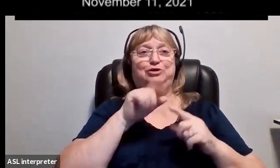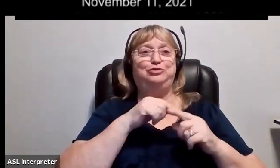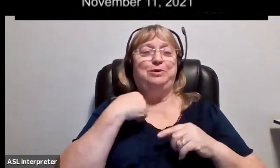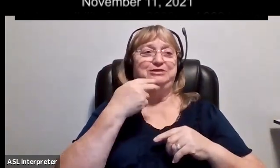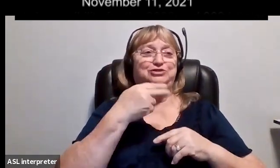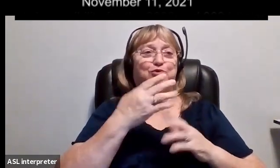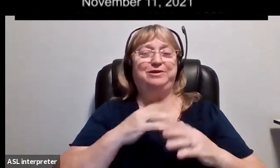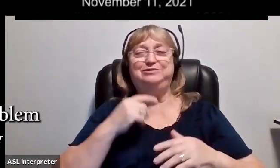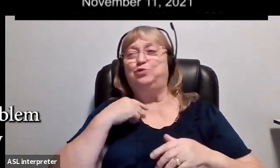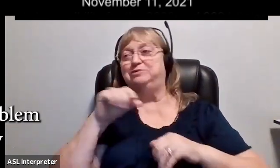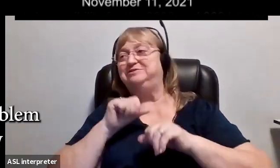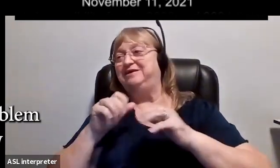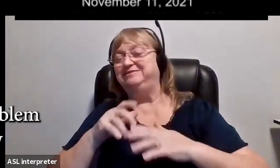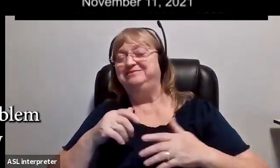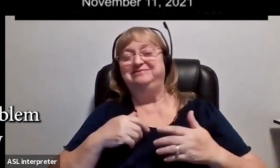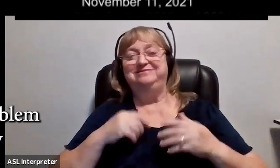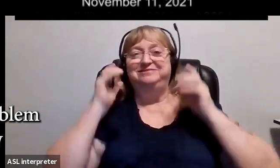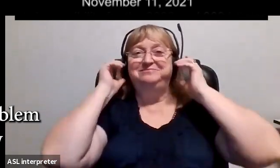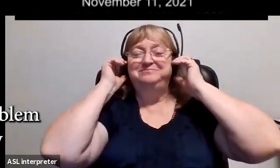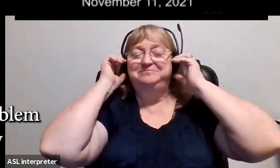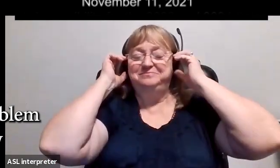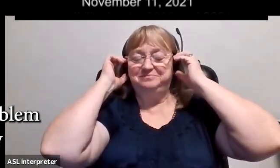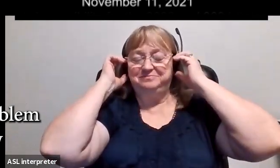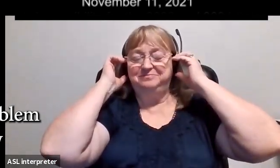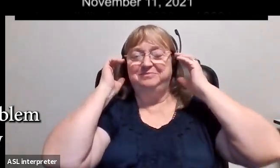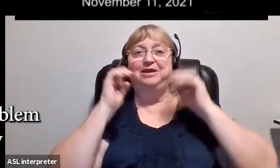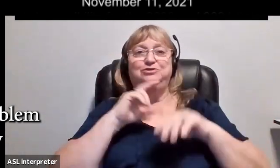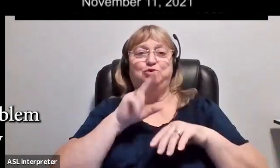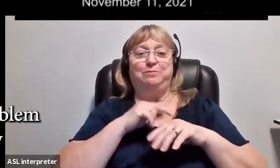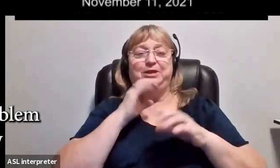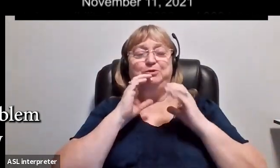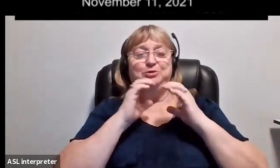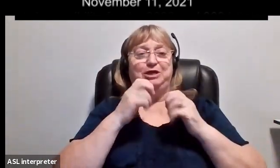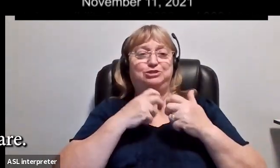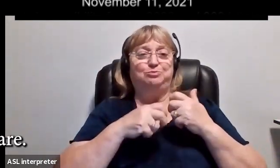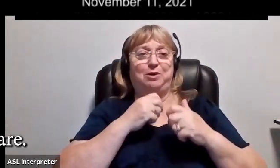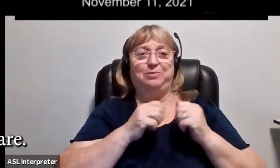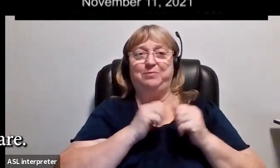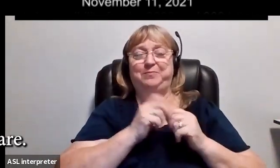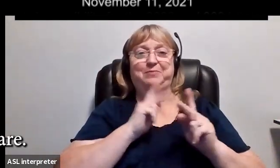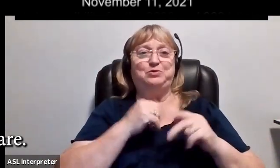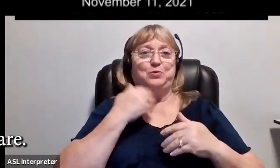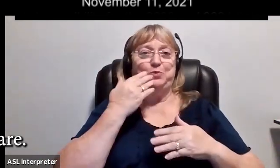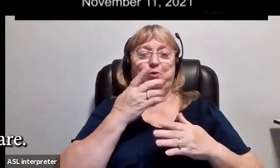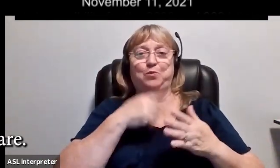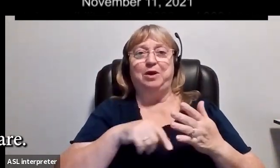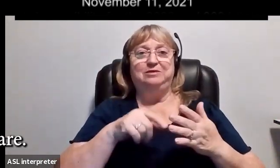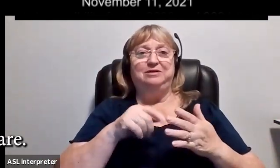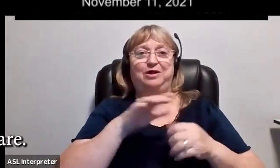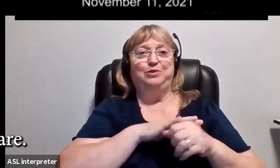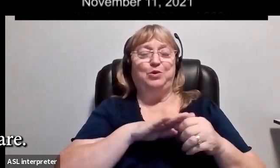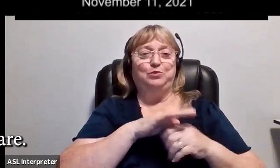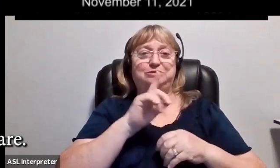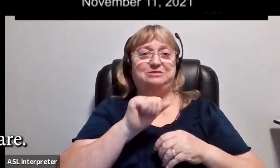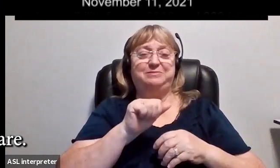or a scientist. There's usually a communication problem where people don't always know what what local